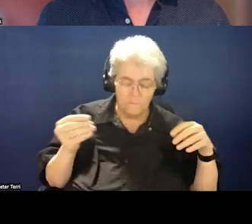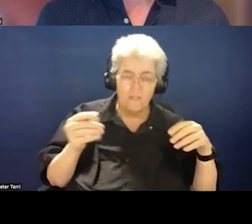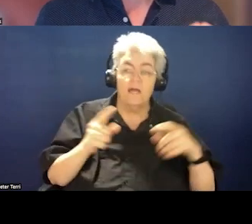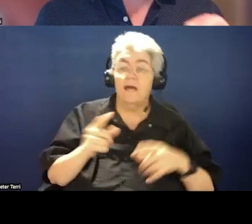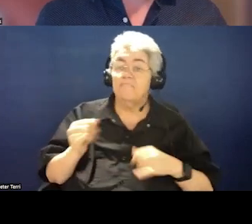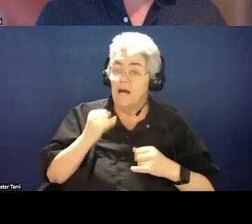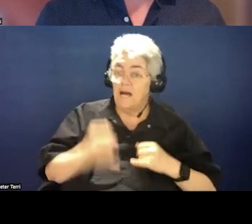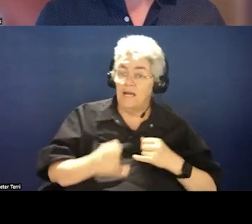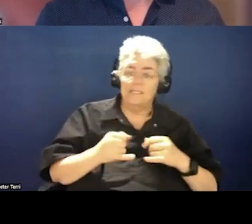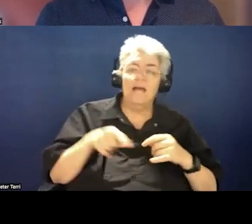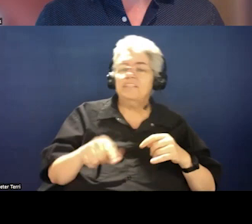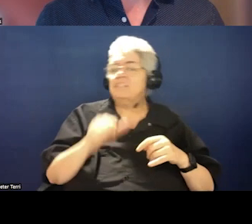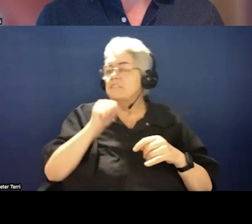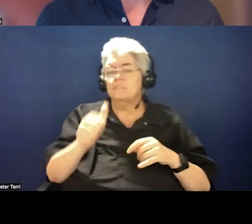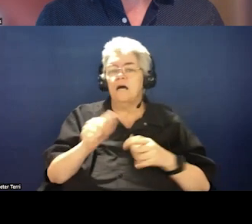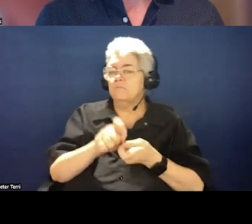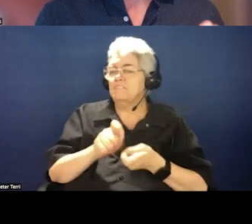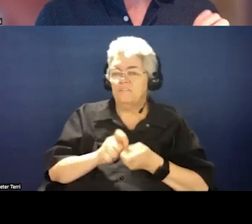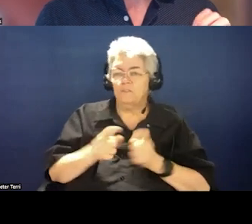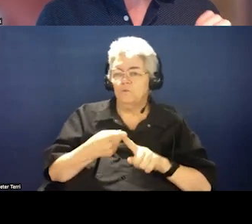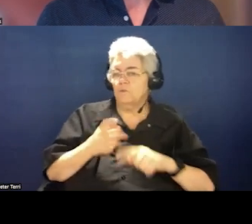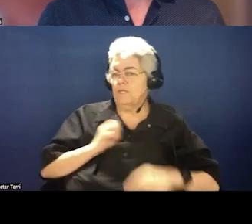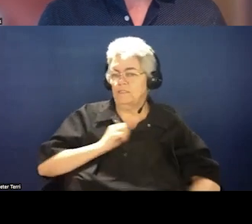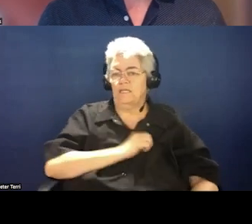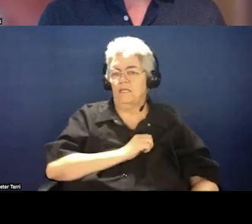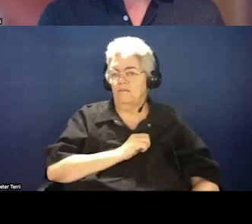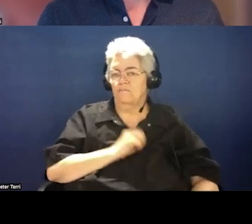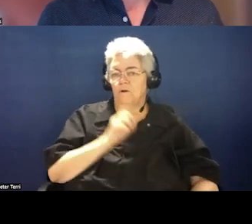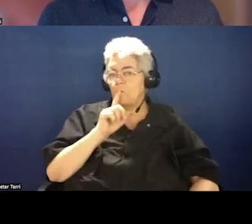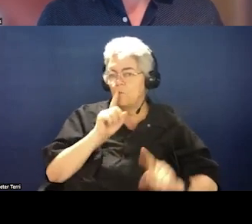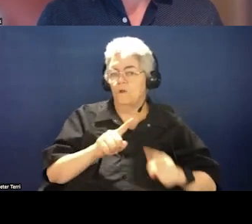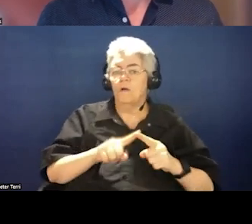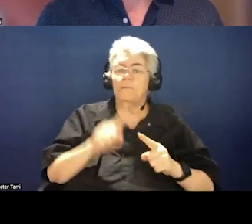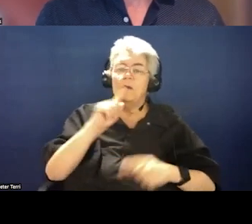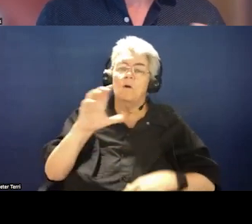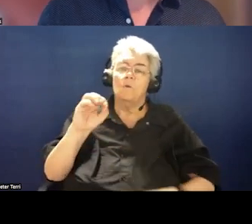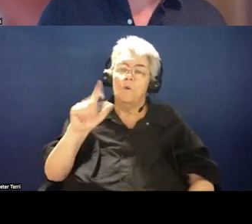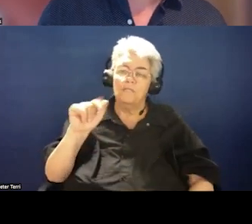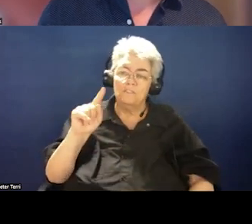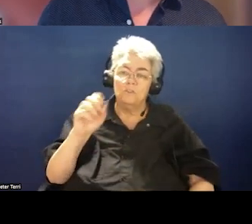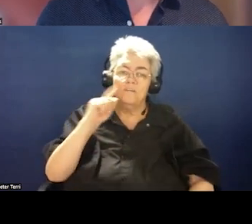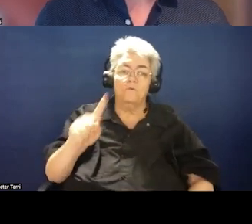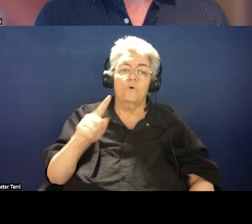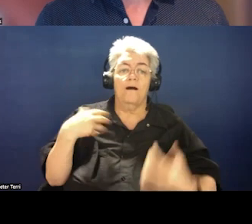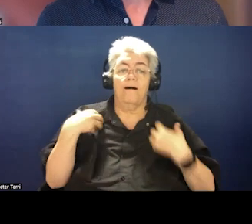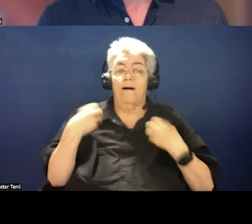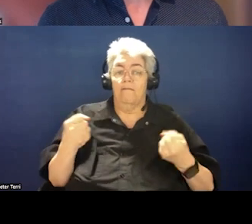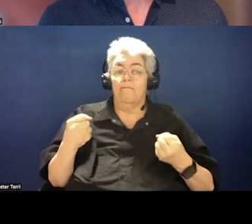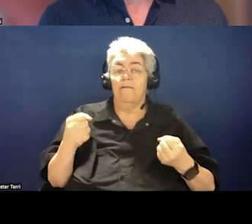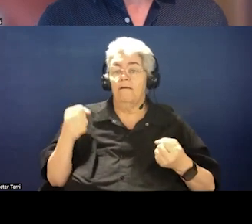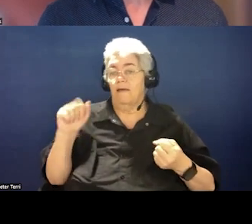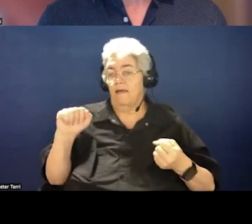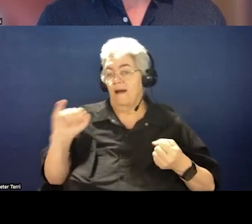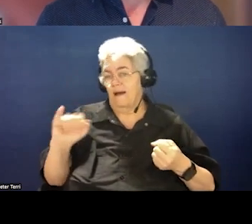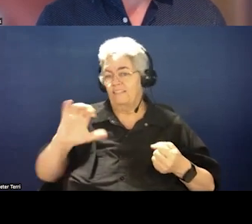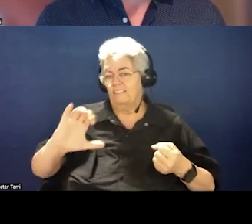this is not specific to the executive order, but the Coalition for Health AI, or CHAI,